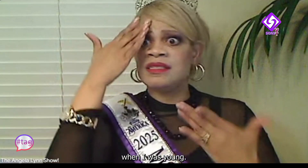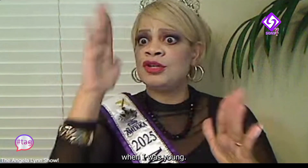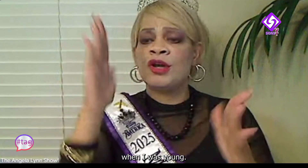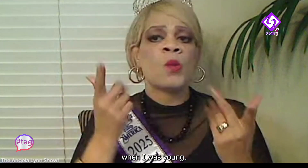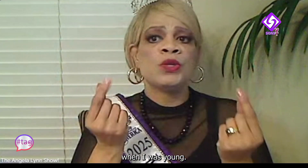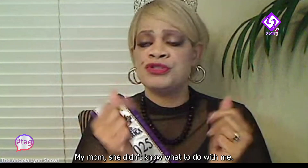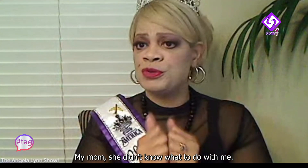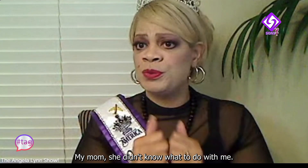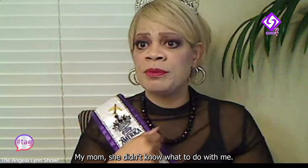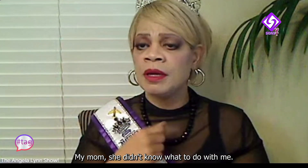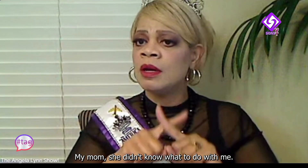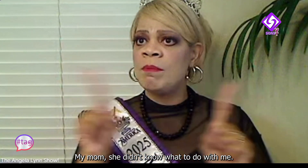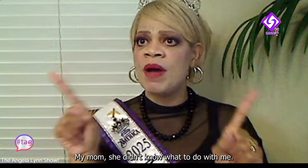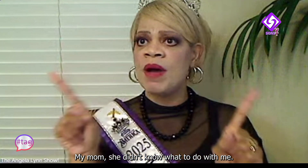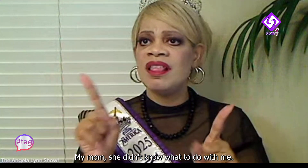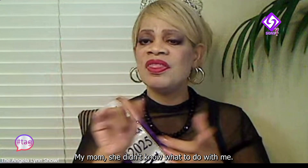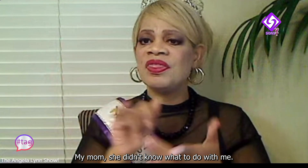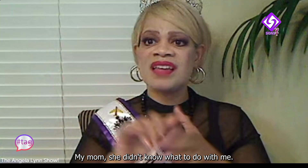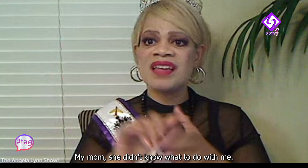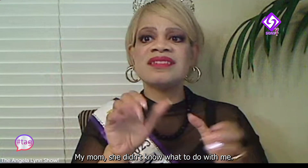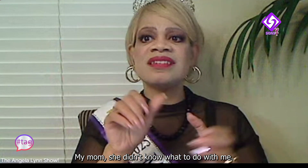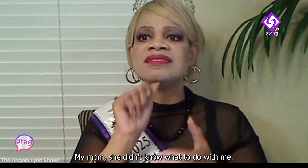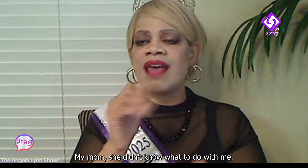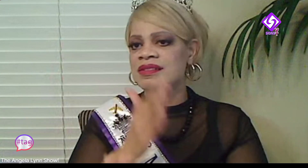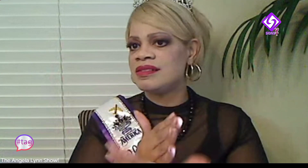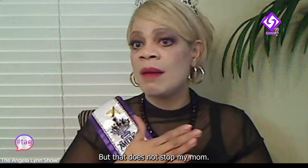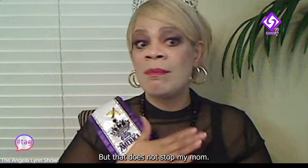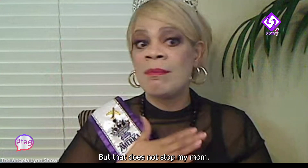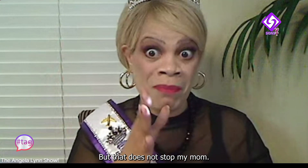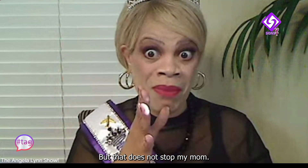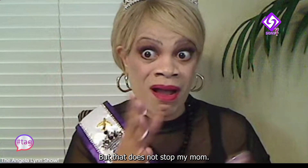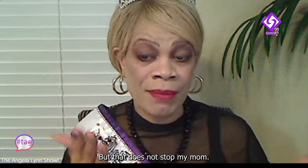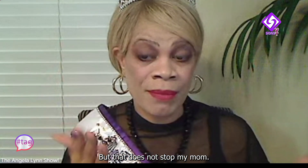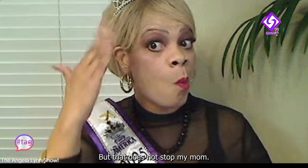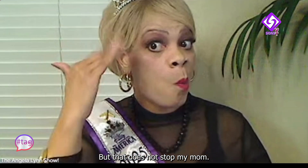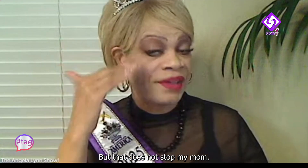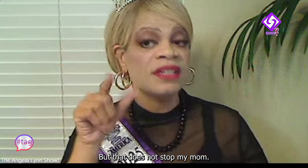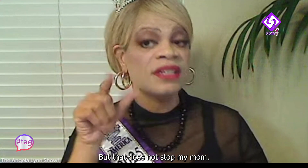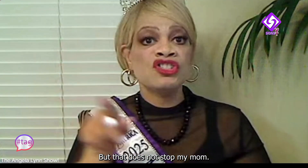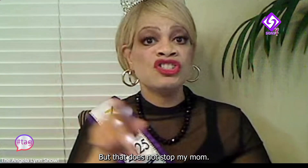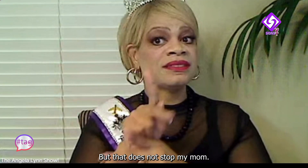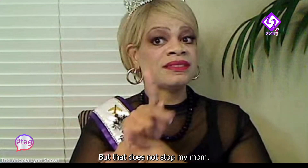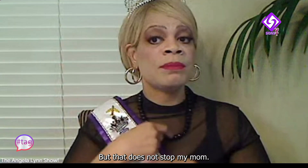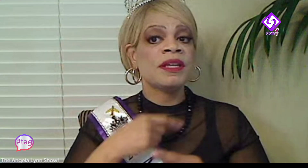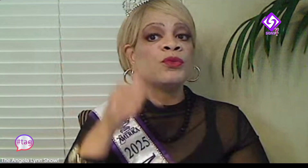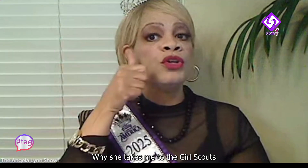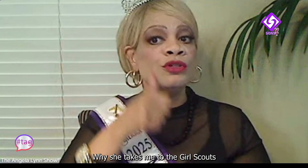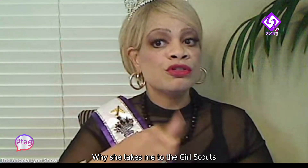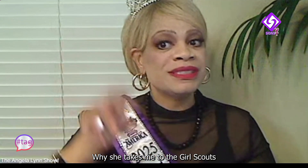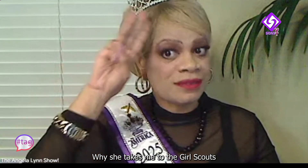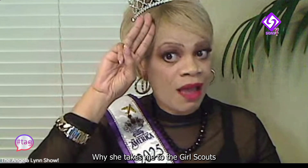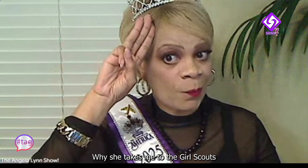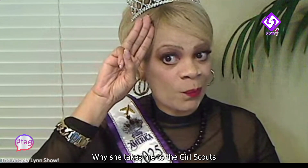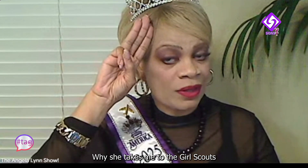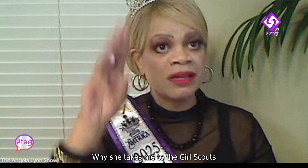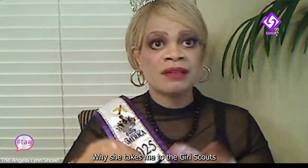I was young, my mom, she didn't know what to do with me, but that does not stop my mom.